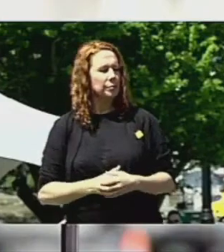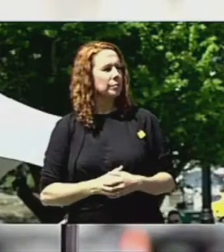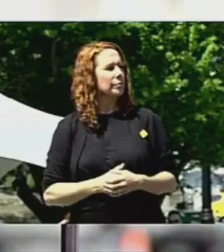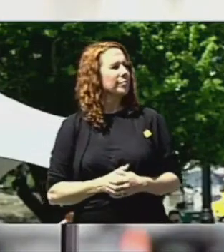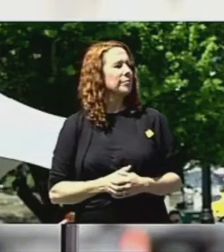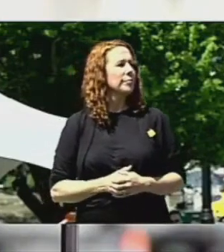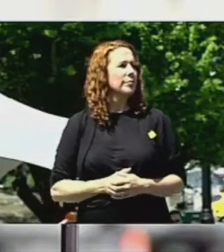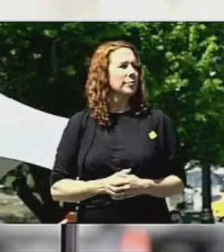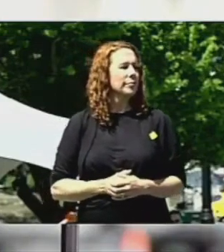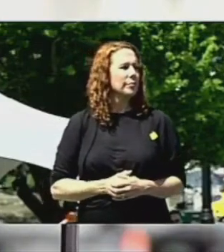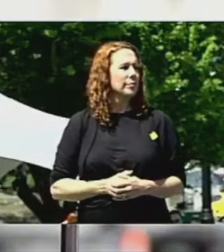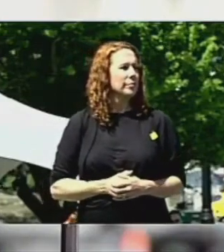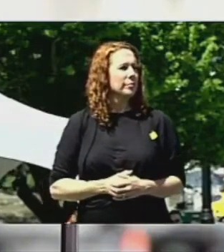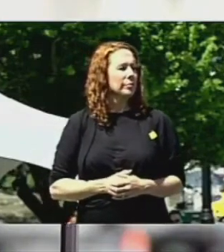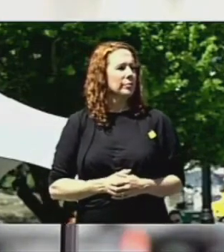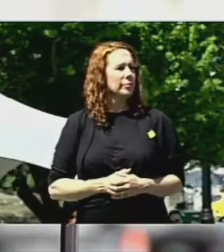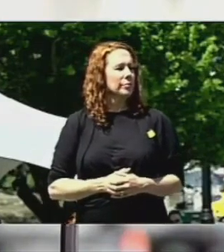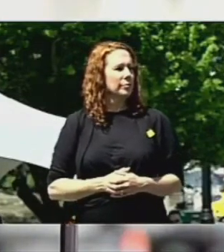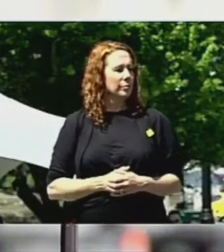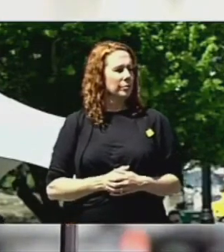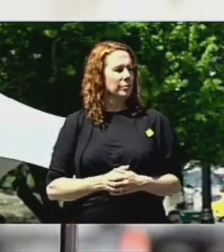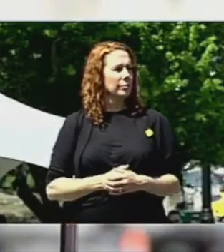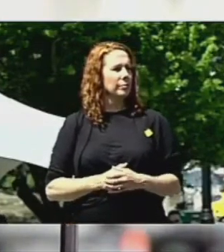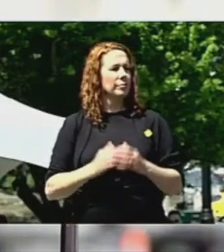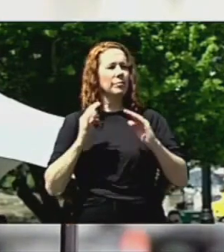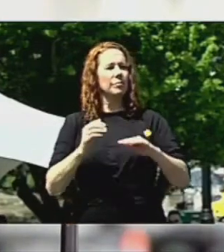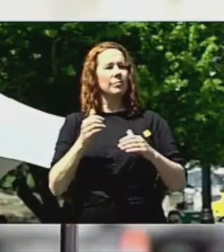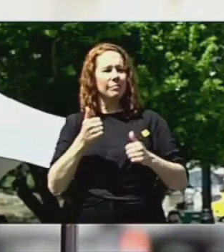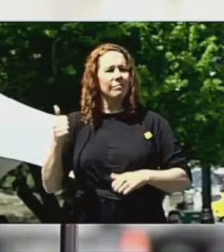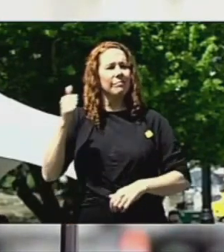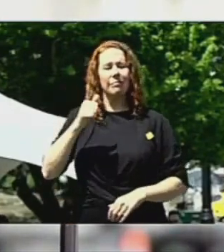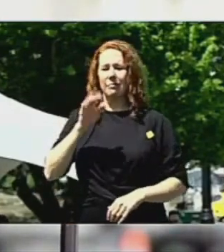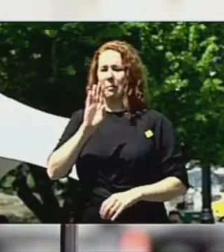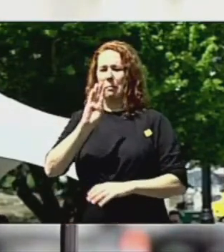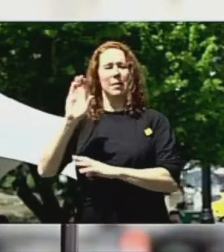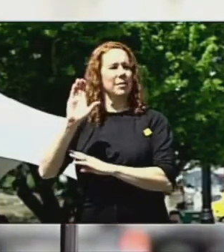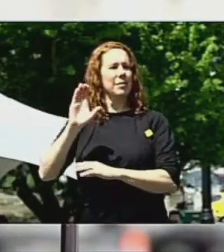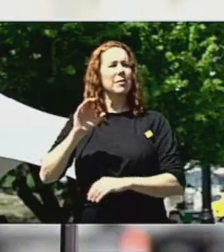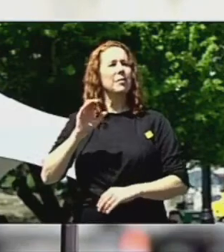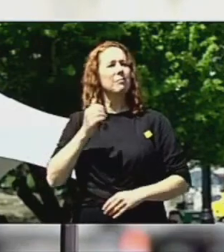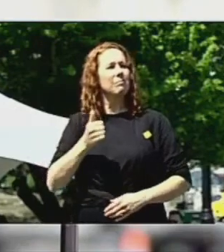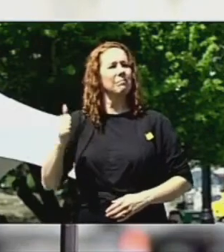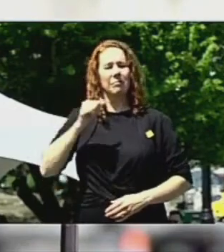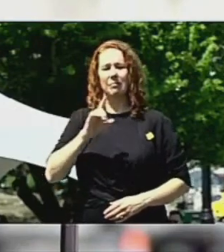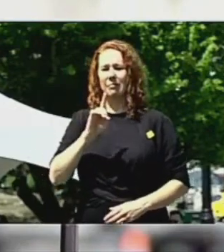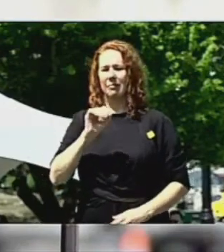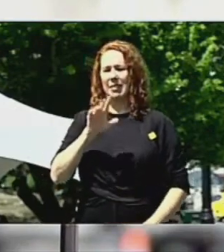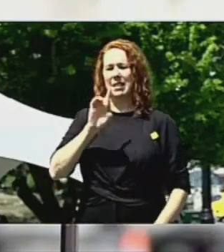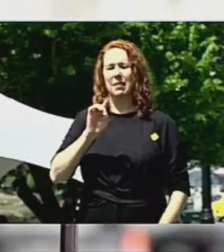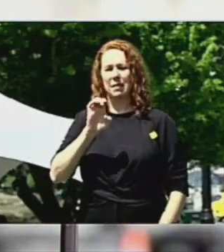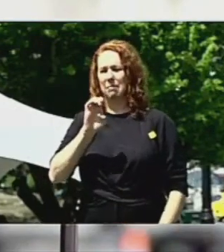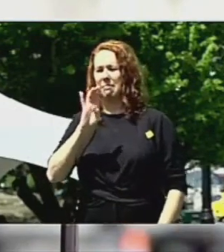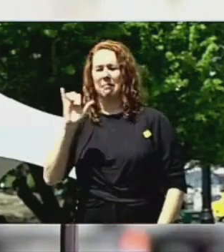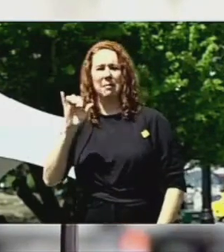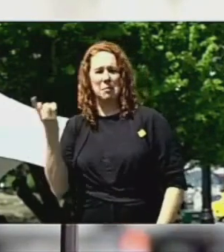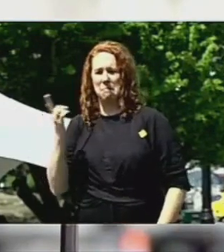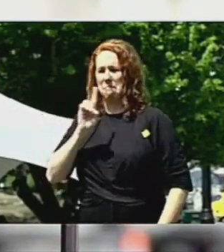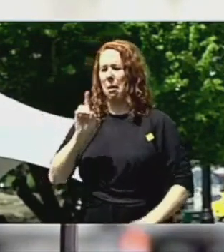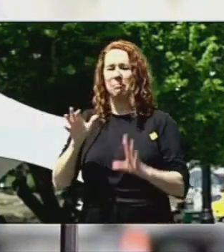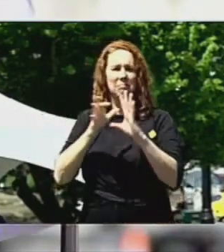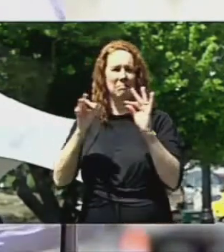to call forward the Premier of British Columbia, Premier David Eby, to come forward to say a few